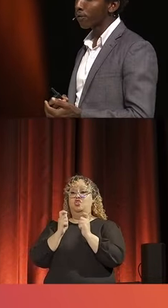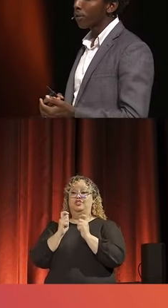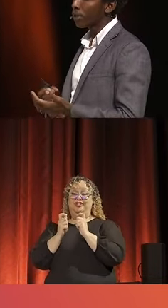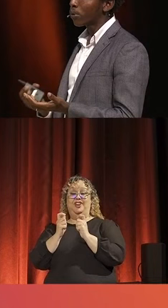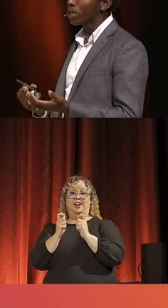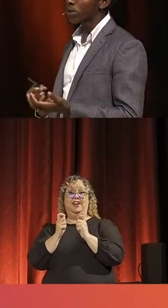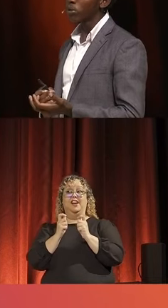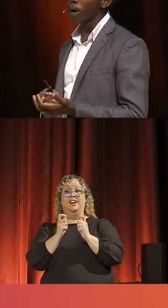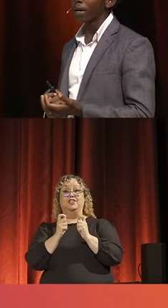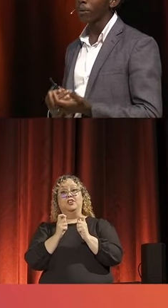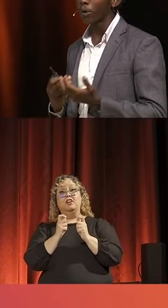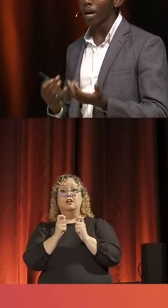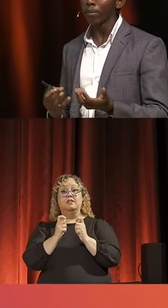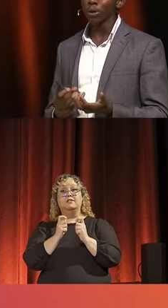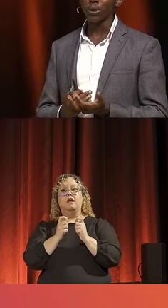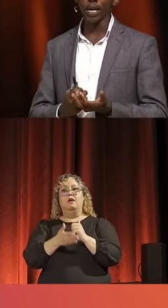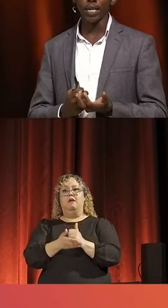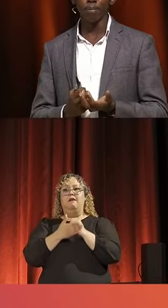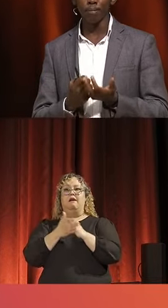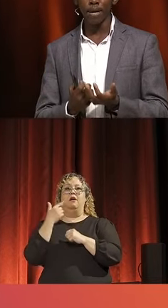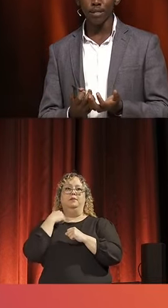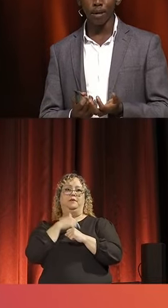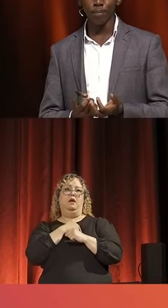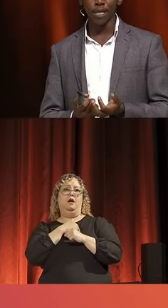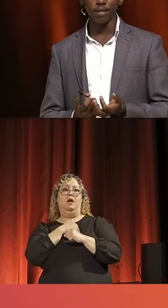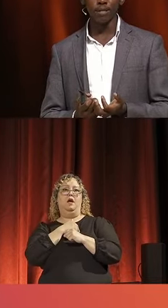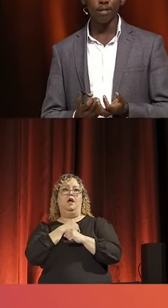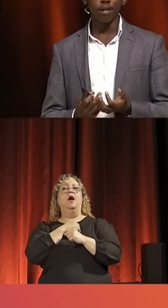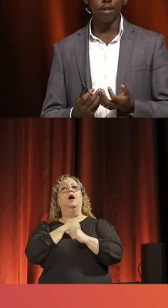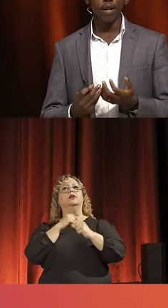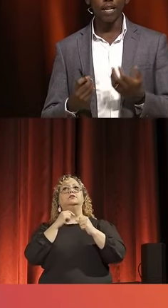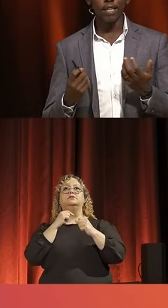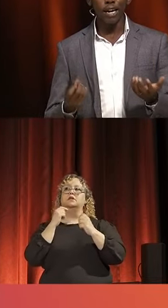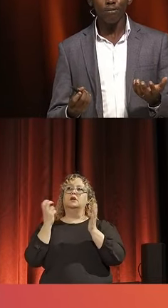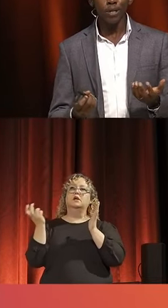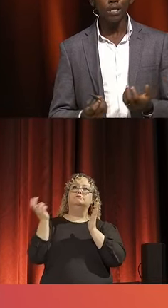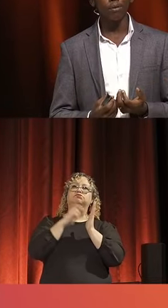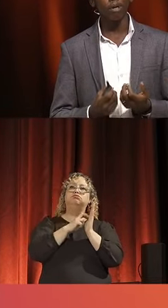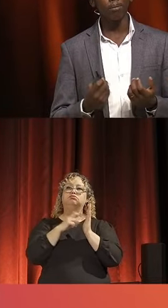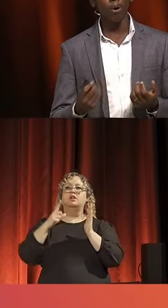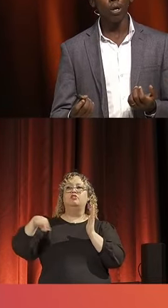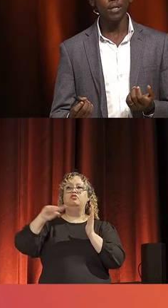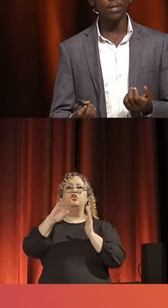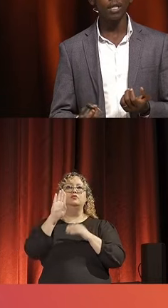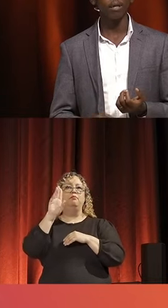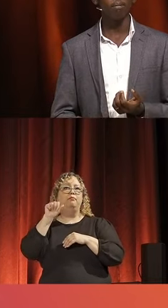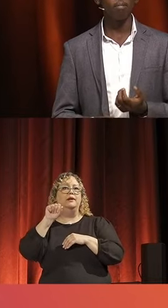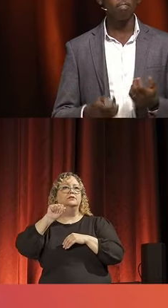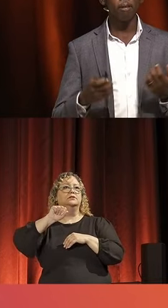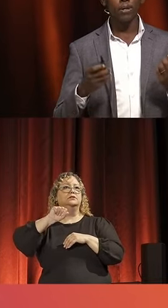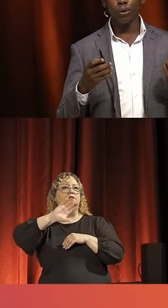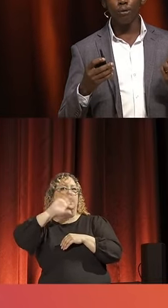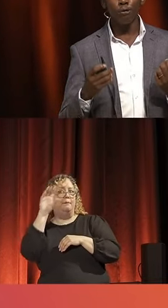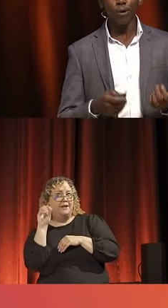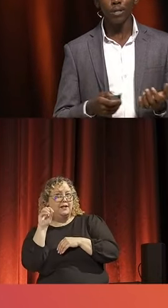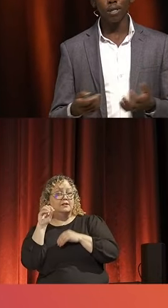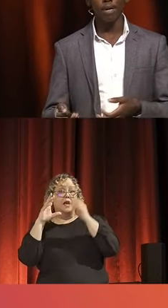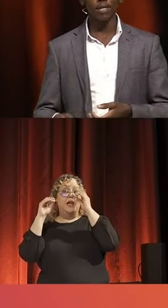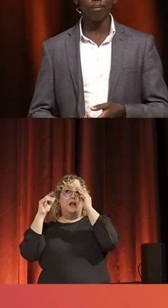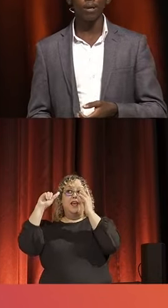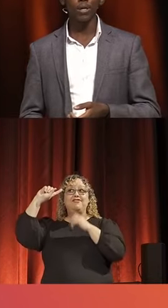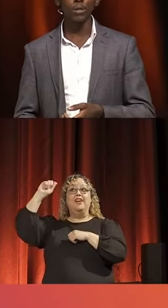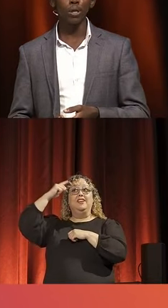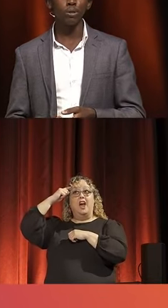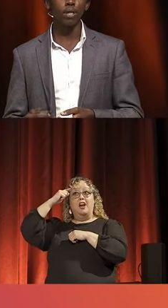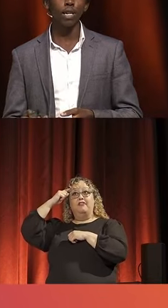of the reasons why we were able to sign up the bus companies, and the government even made a policy to force the